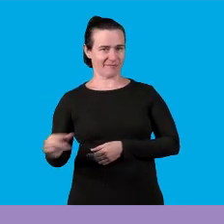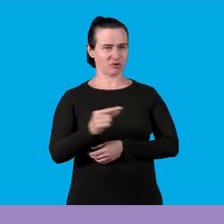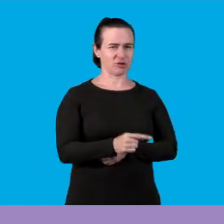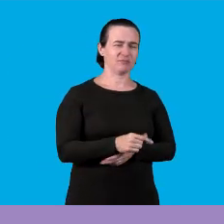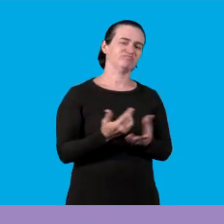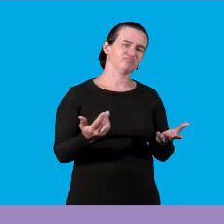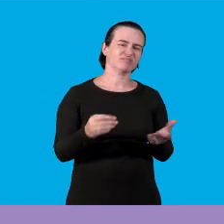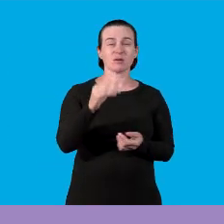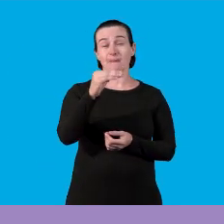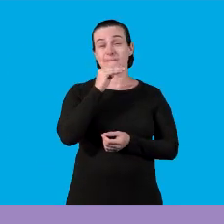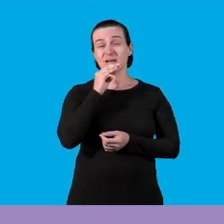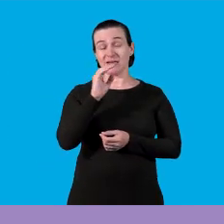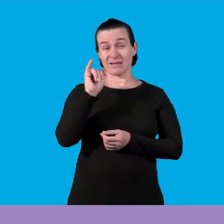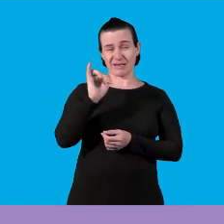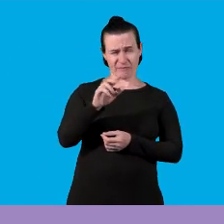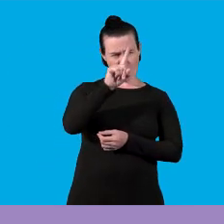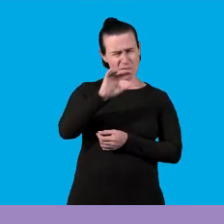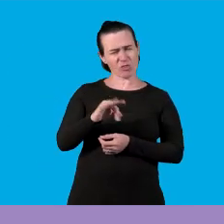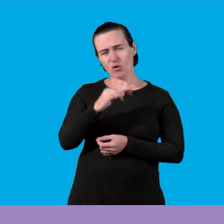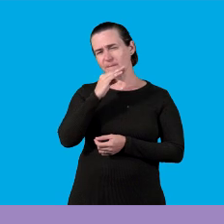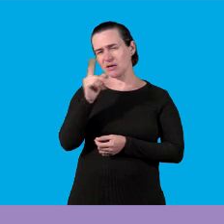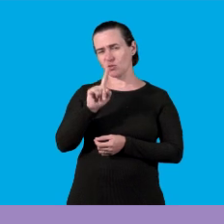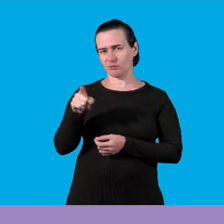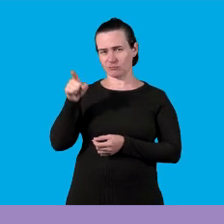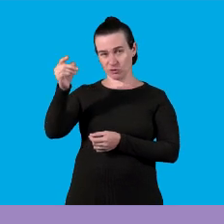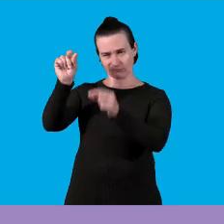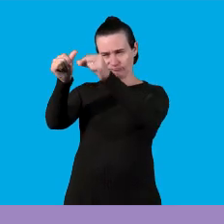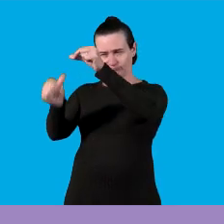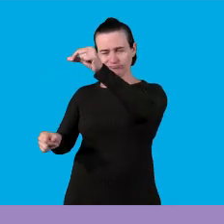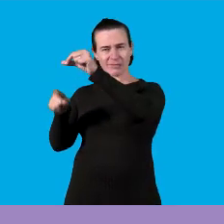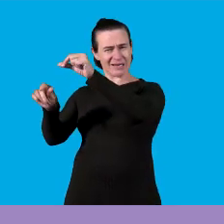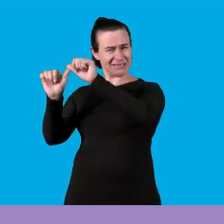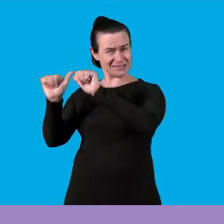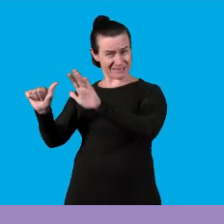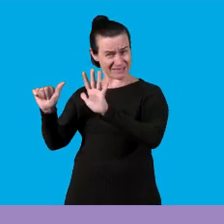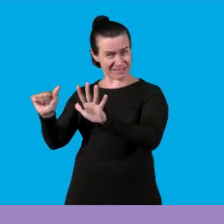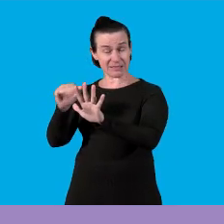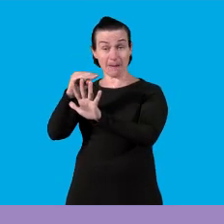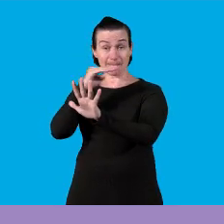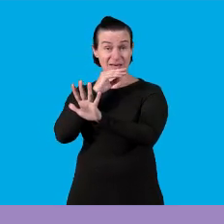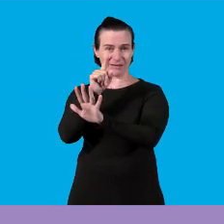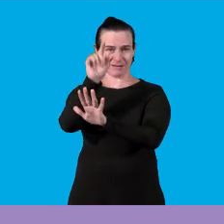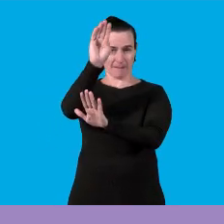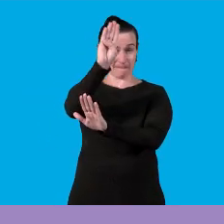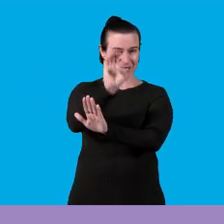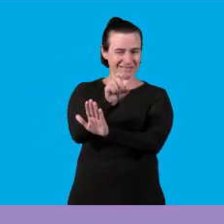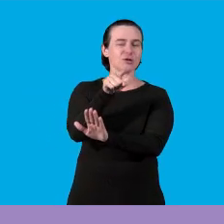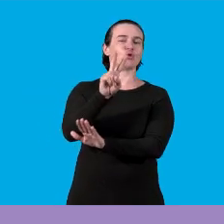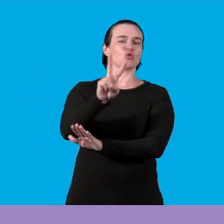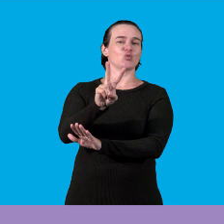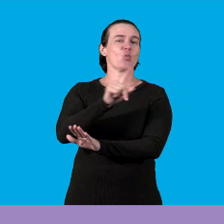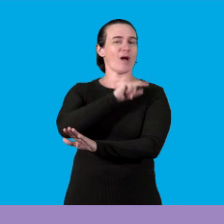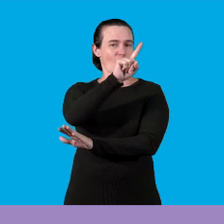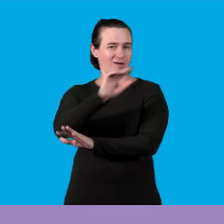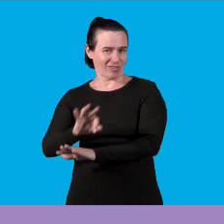is 6, if that is a third, it means 6 divided by 3, it means that would be 2. And then if